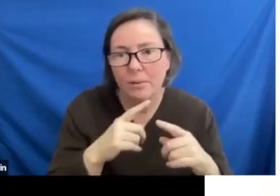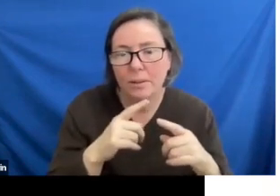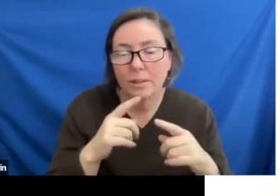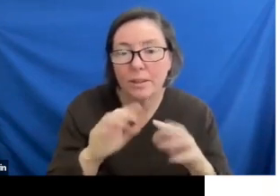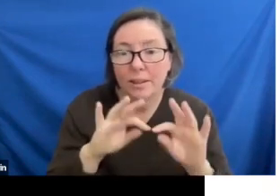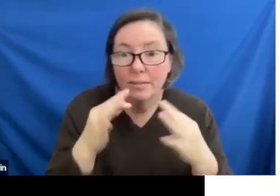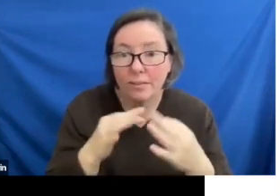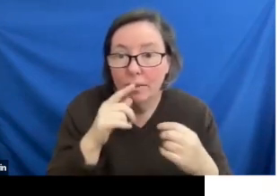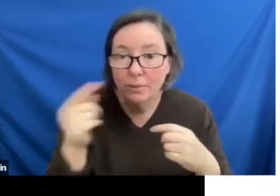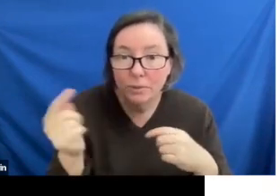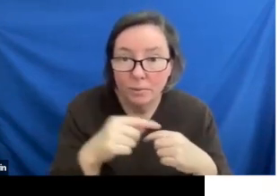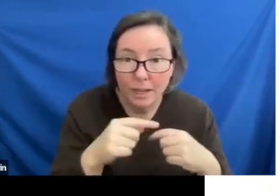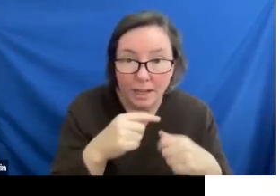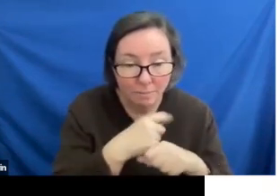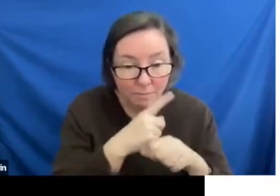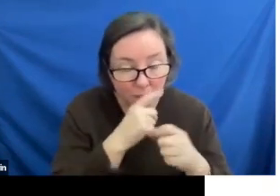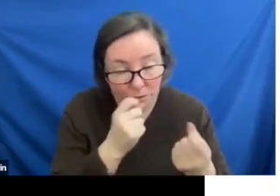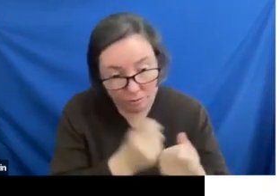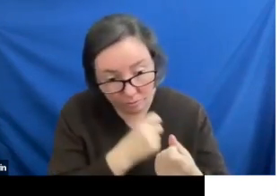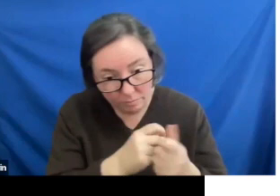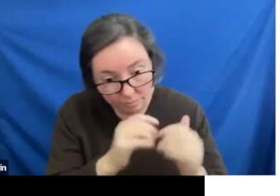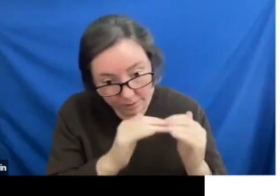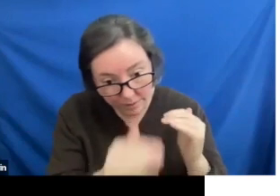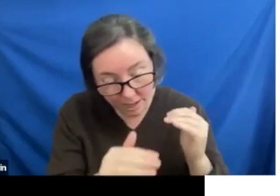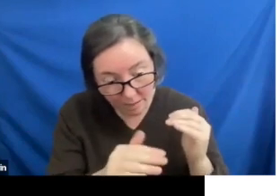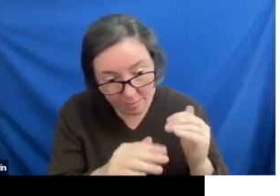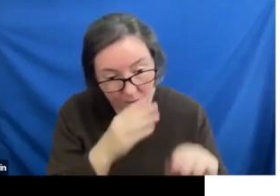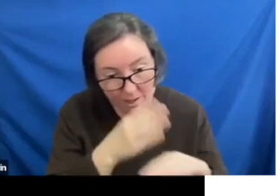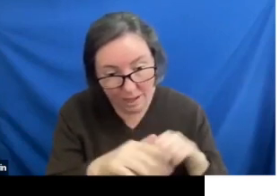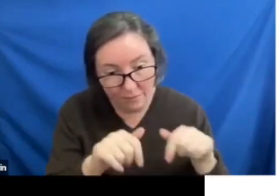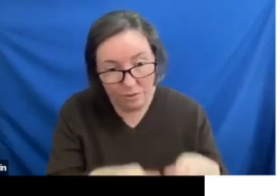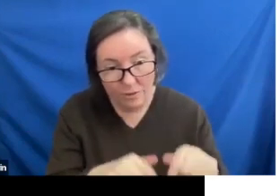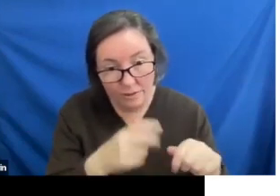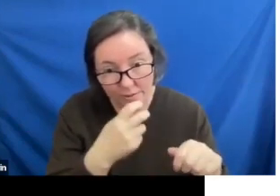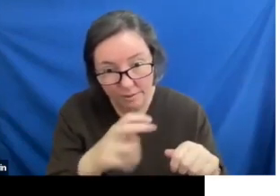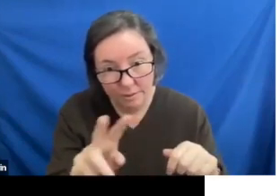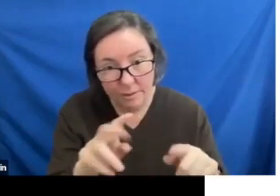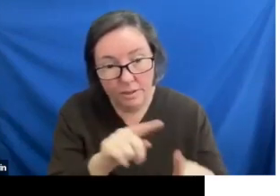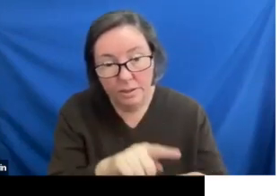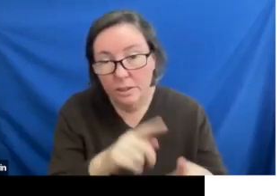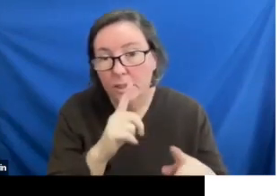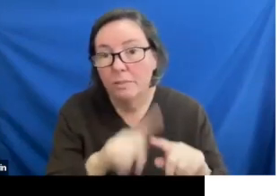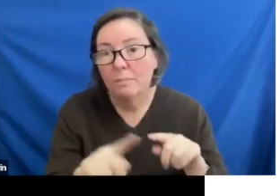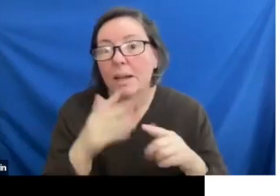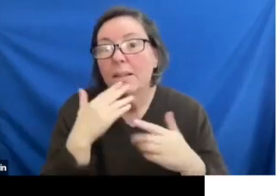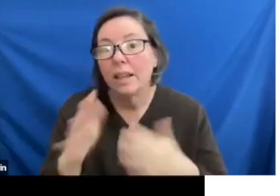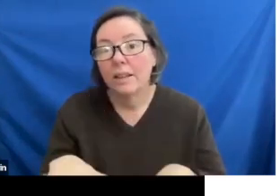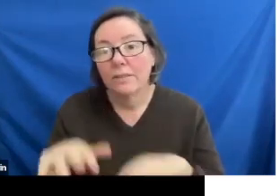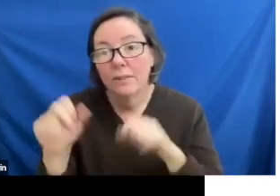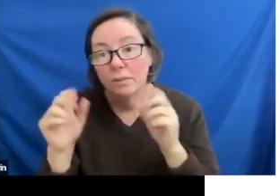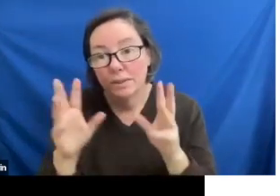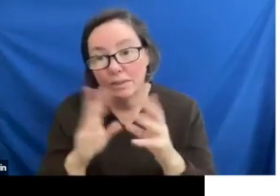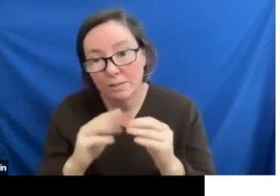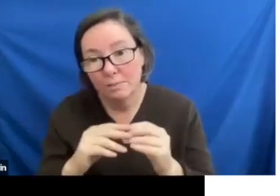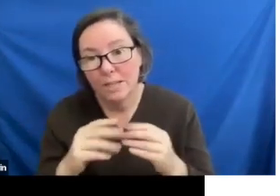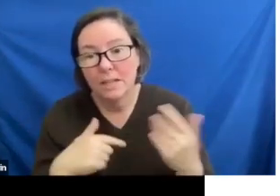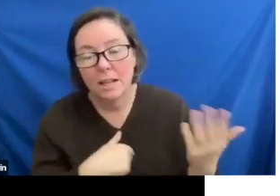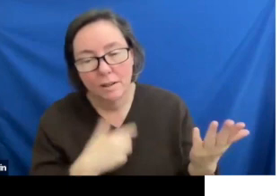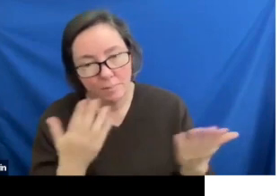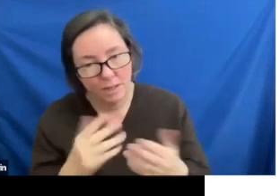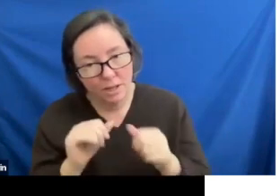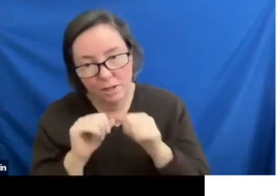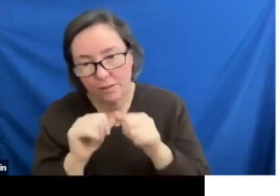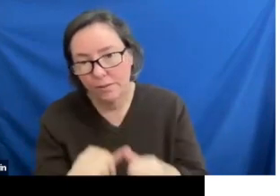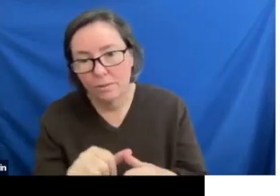ensuring their stability after this. But thank you so much for hosting this meeting. I'll be here for the full duration